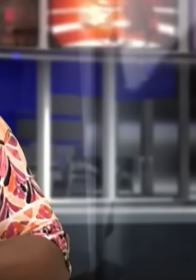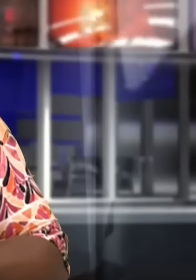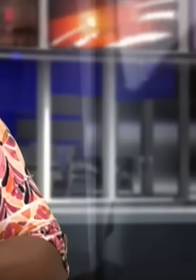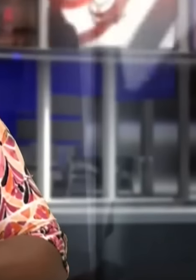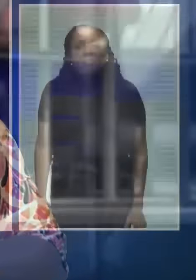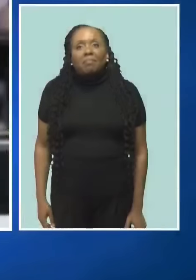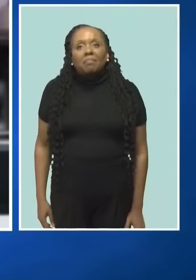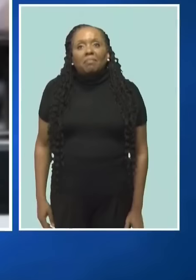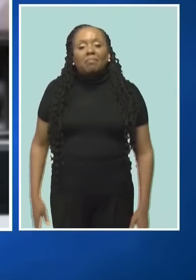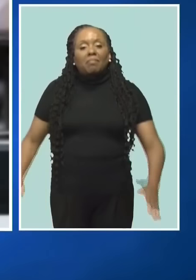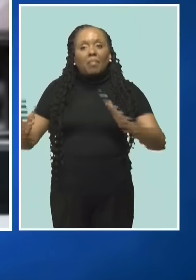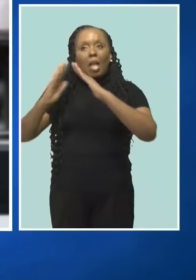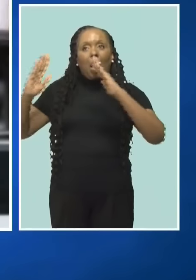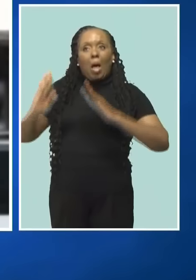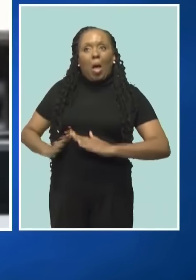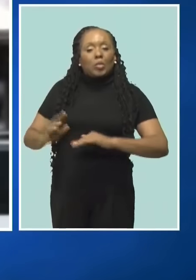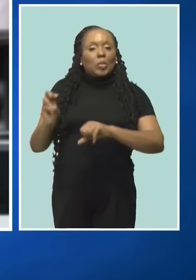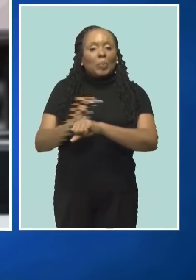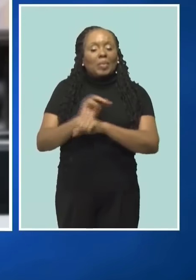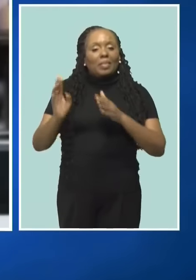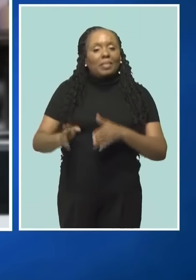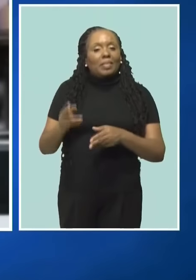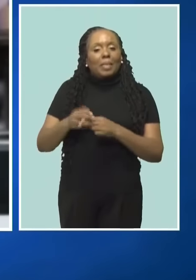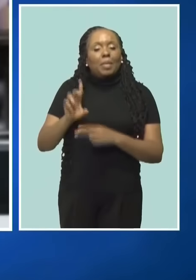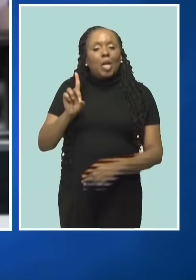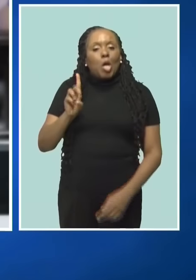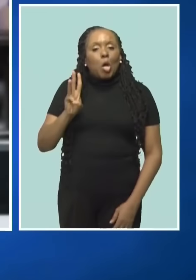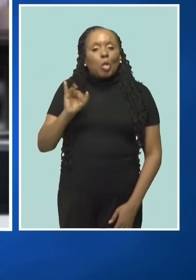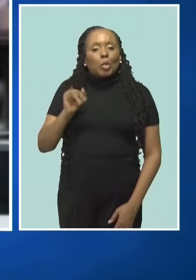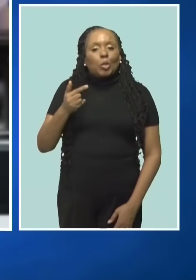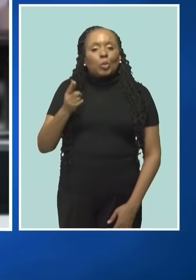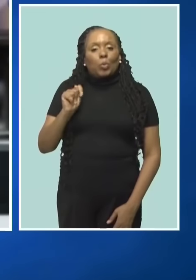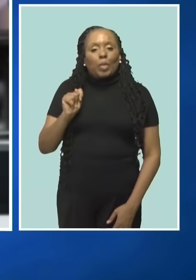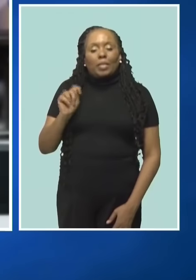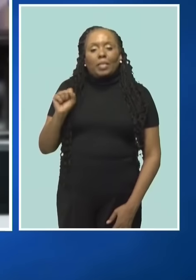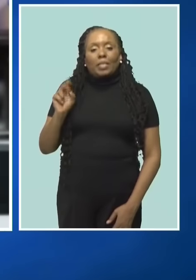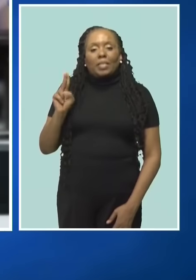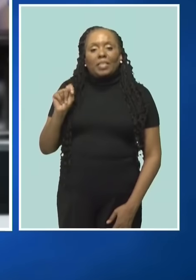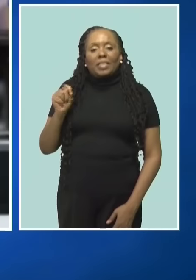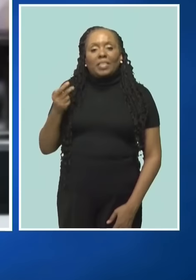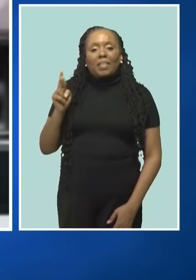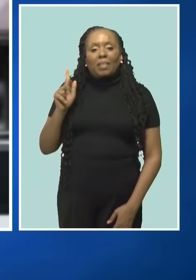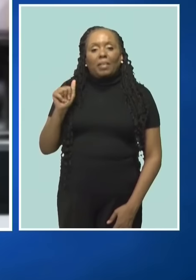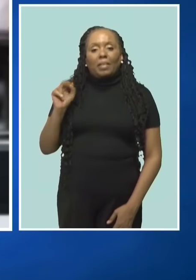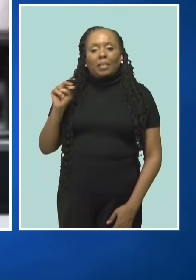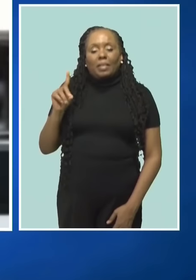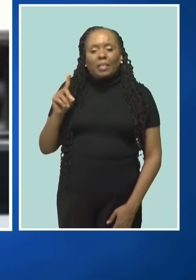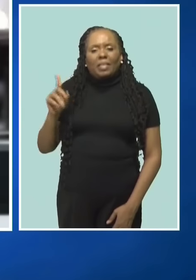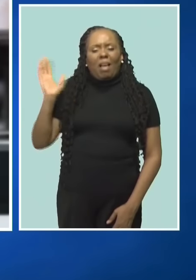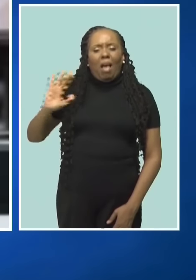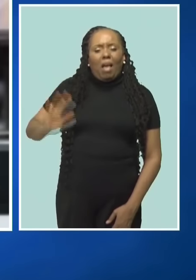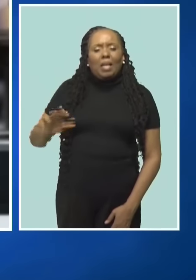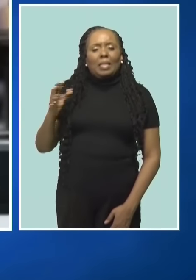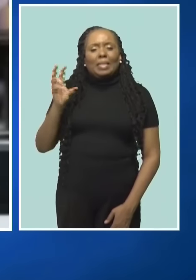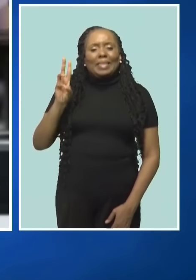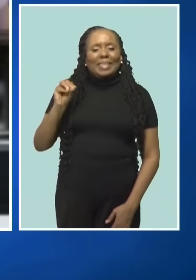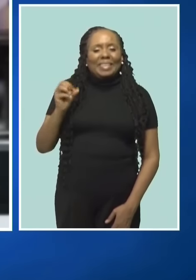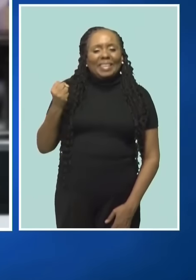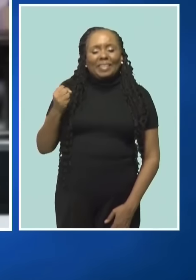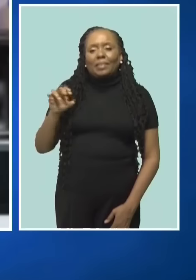Minister of Housing, Land and Maintenance Dwight Sutherland says that in the 60s and 70s, members of the disabled community did